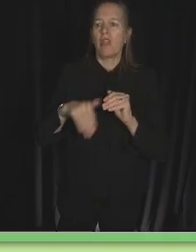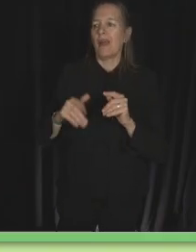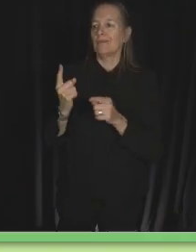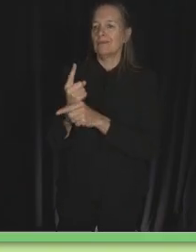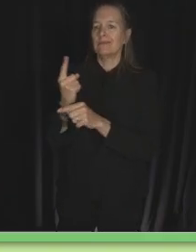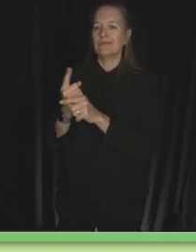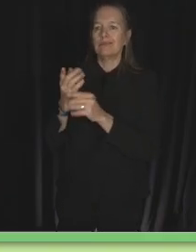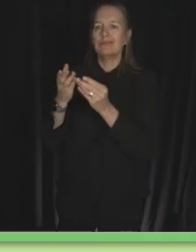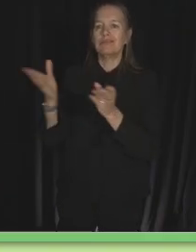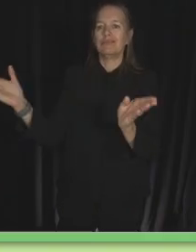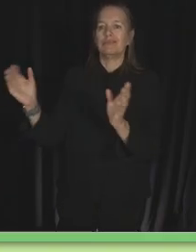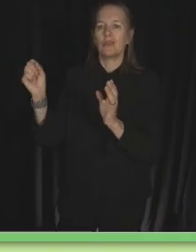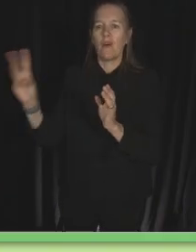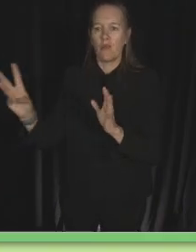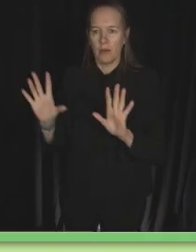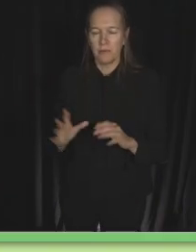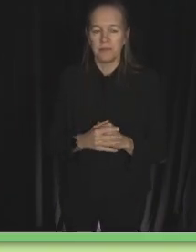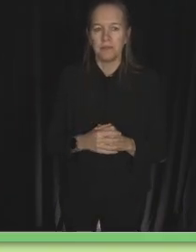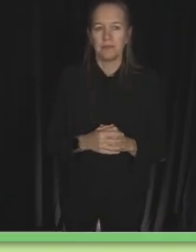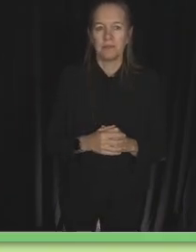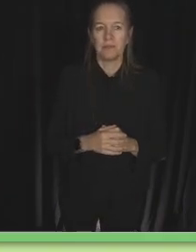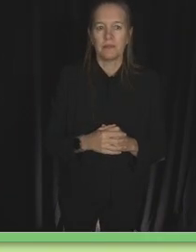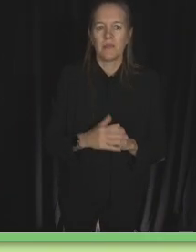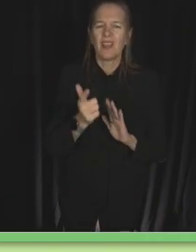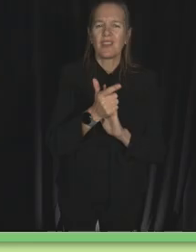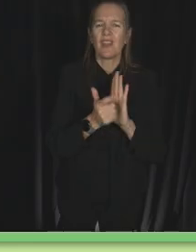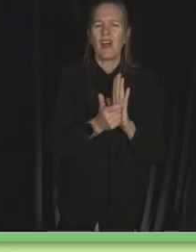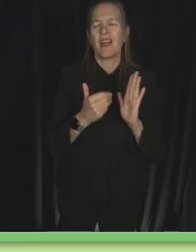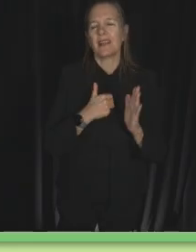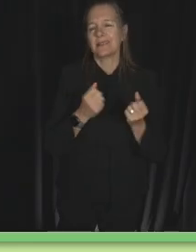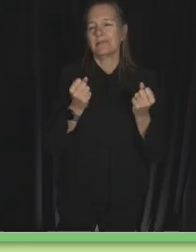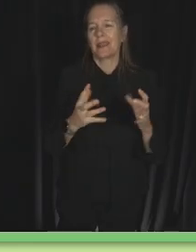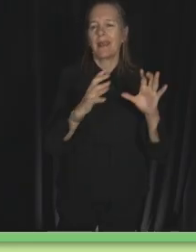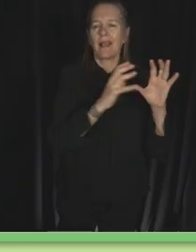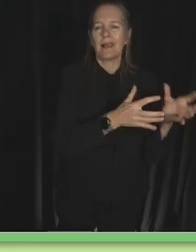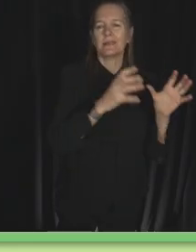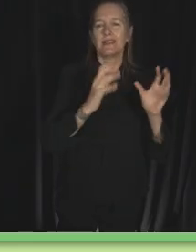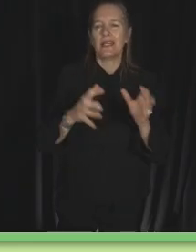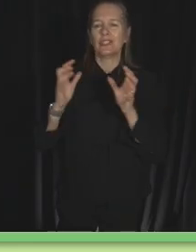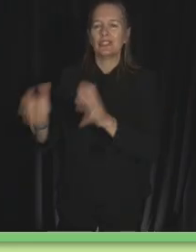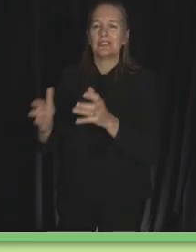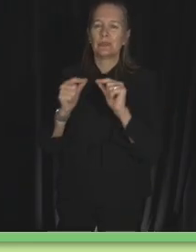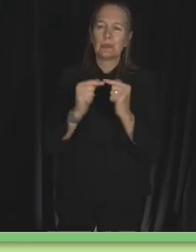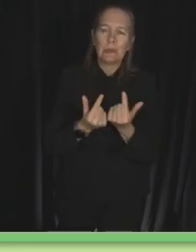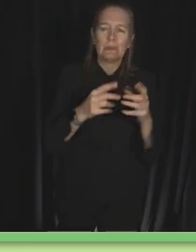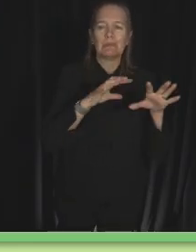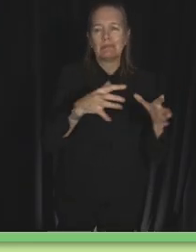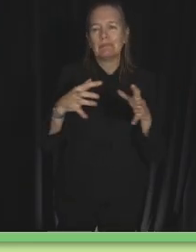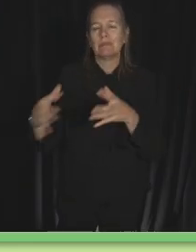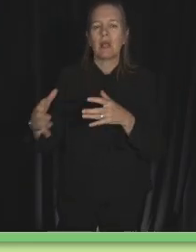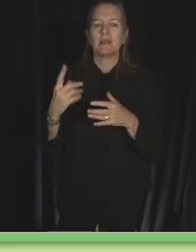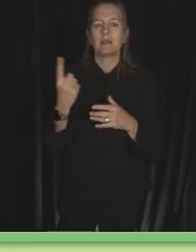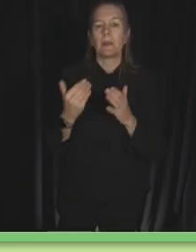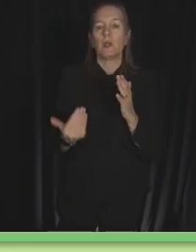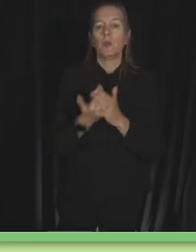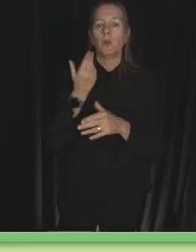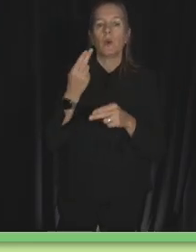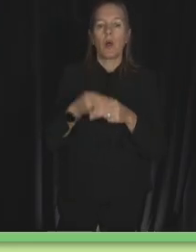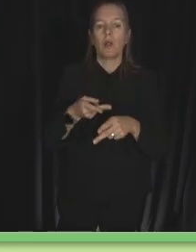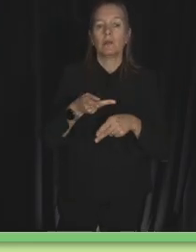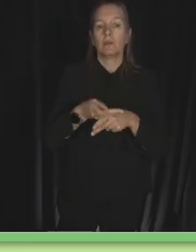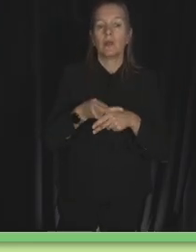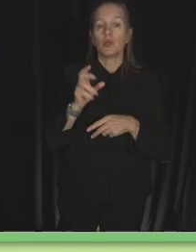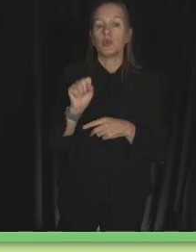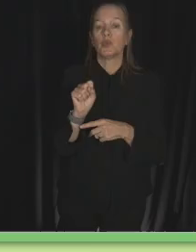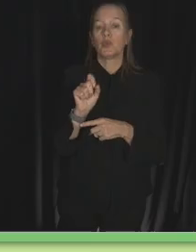can be done. The law has lots of different classifications of groups, developers, something new called stewards, which I'll talk